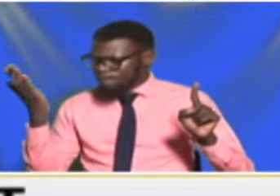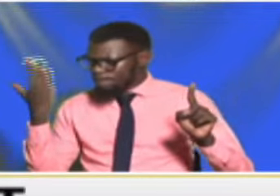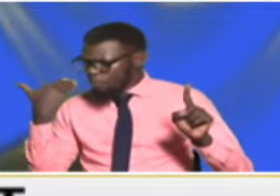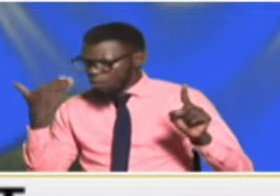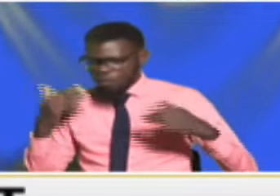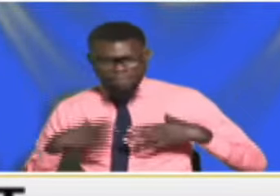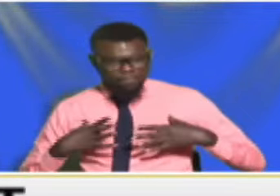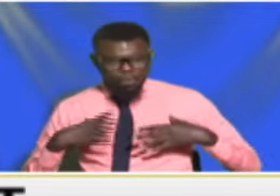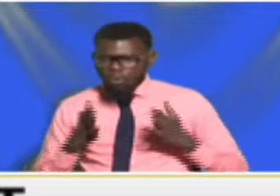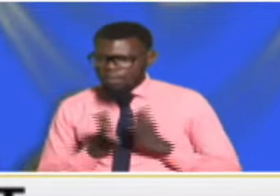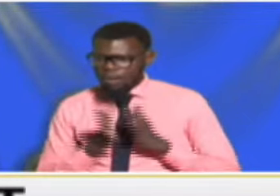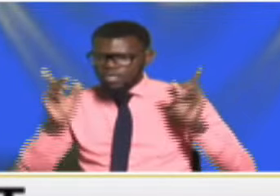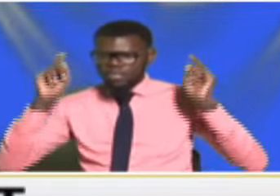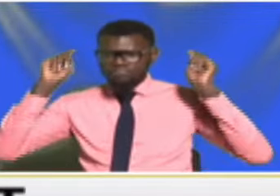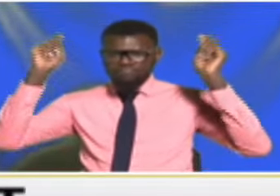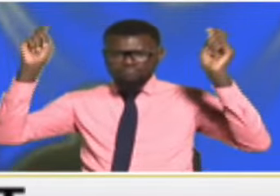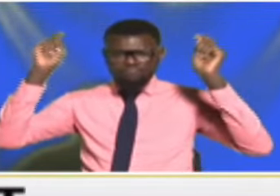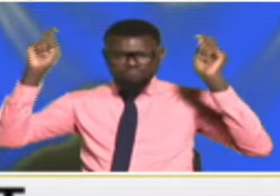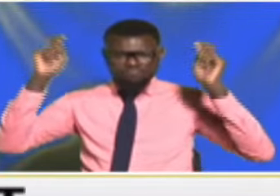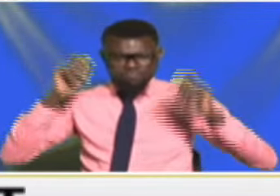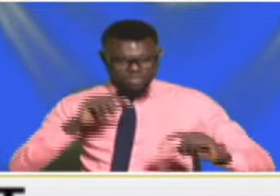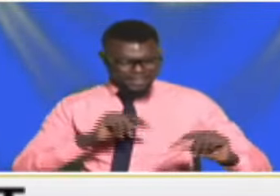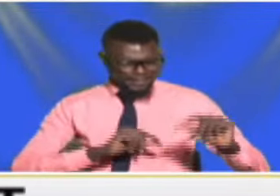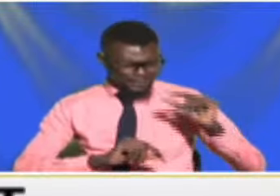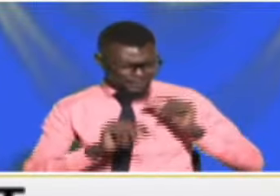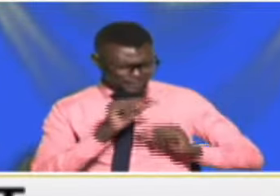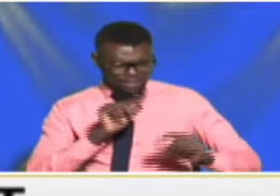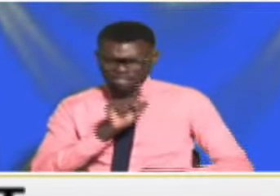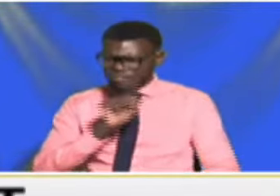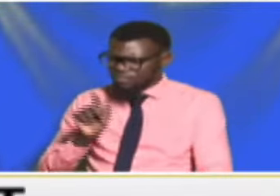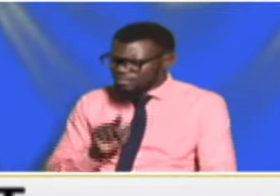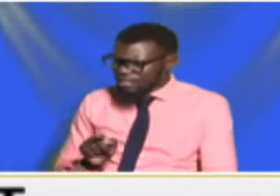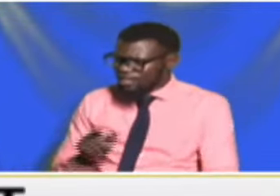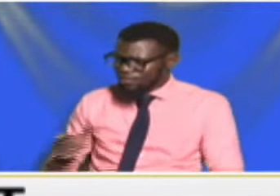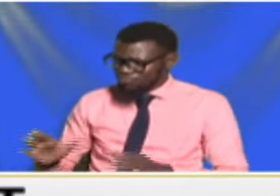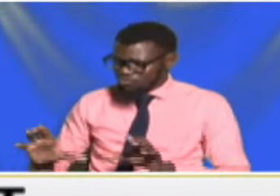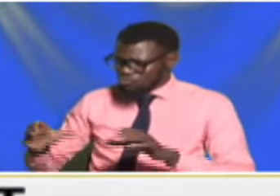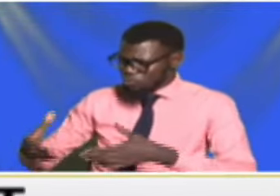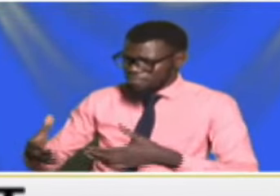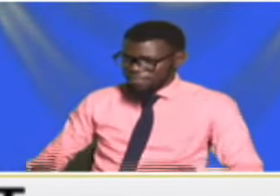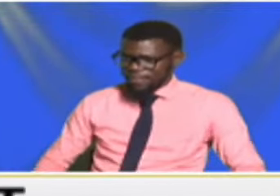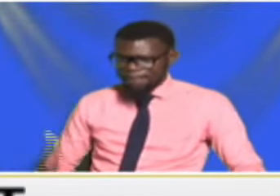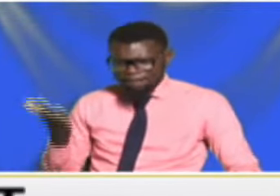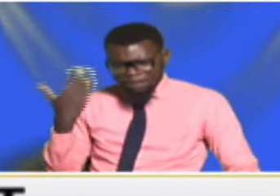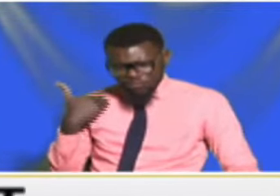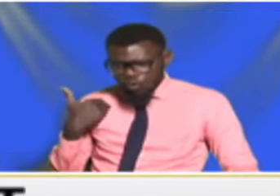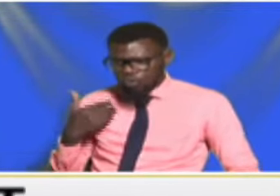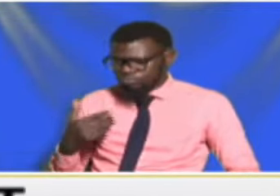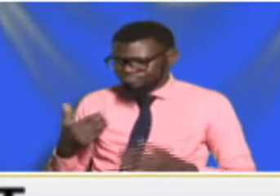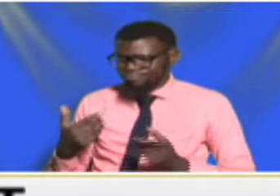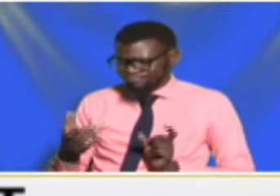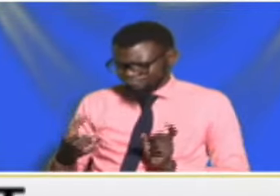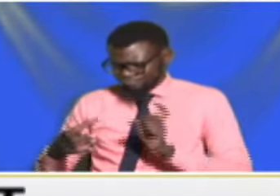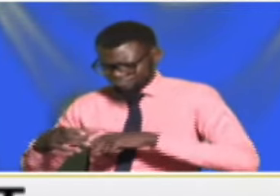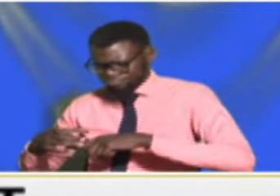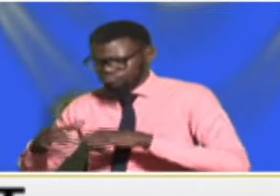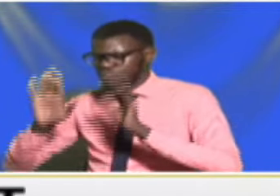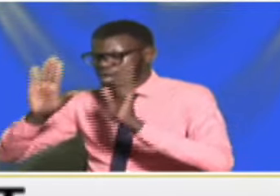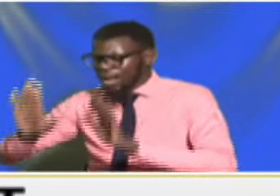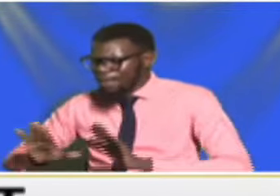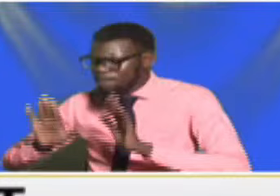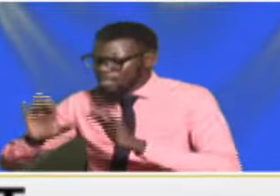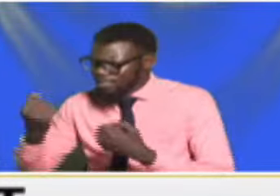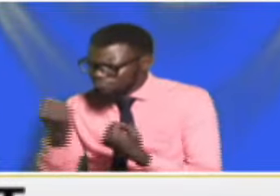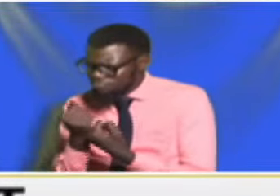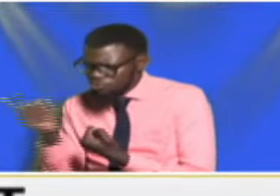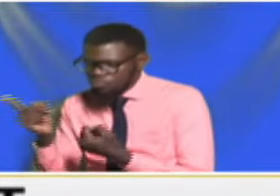Z, some of who actually formed the base of your election campaign, are telling you,